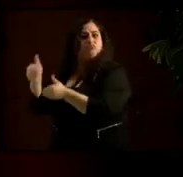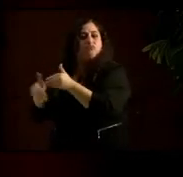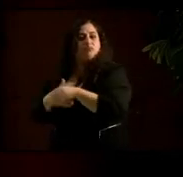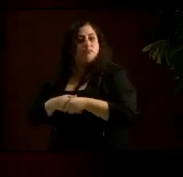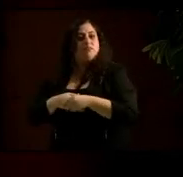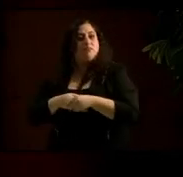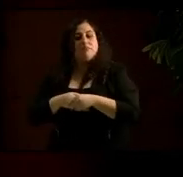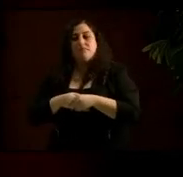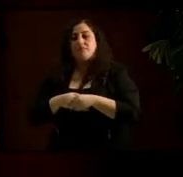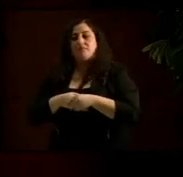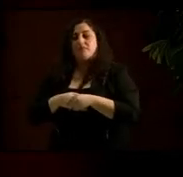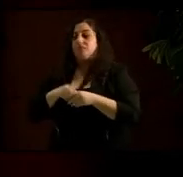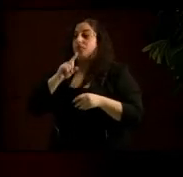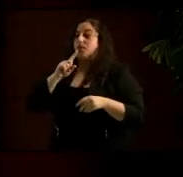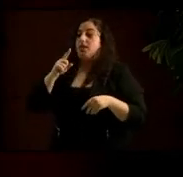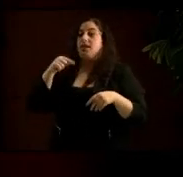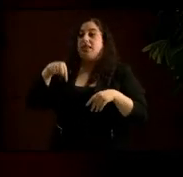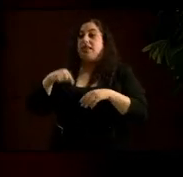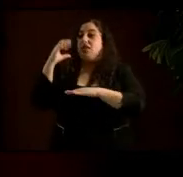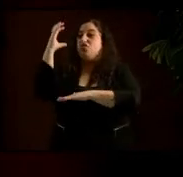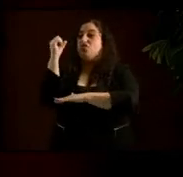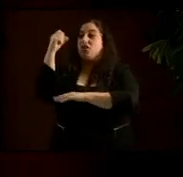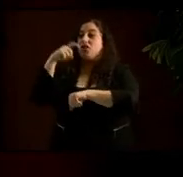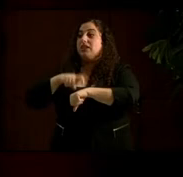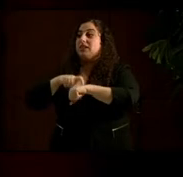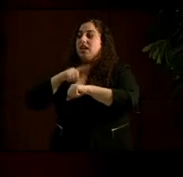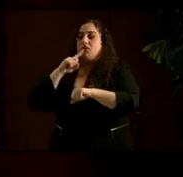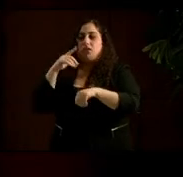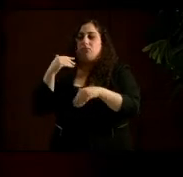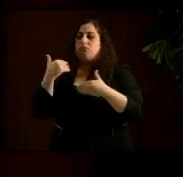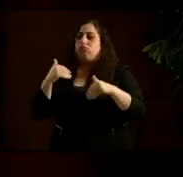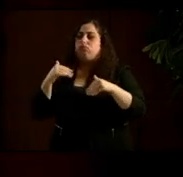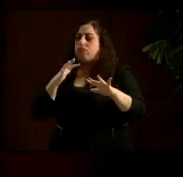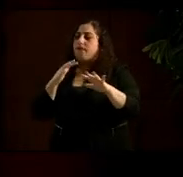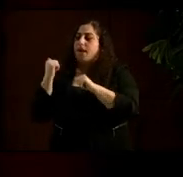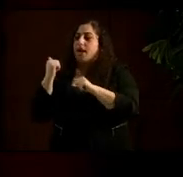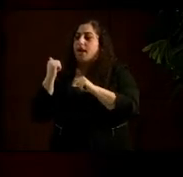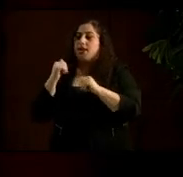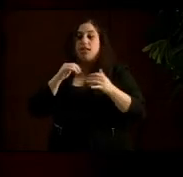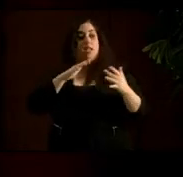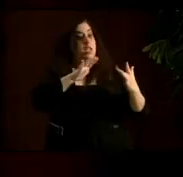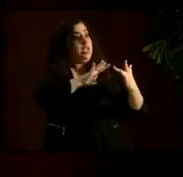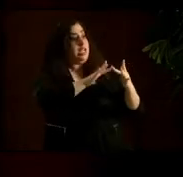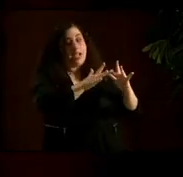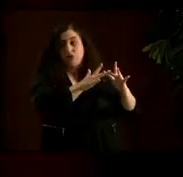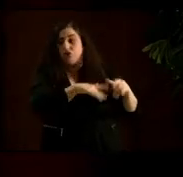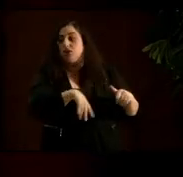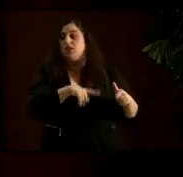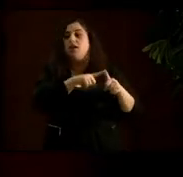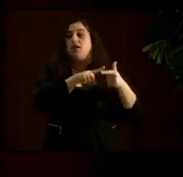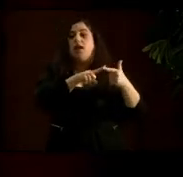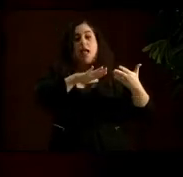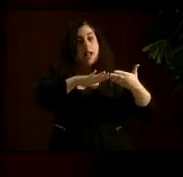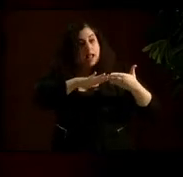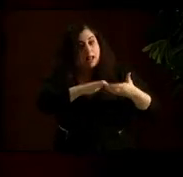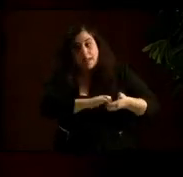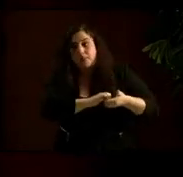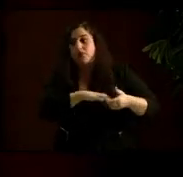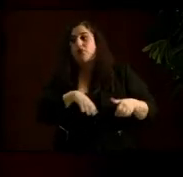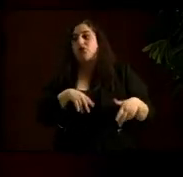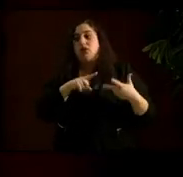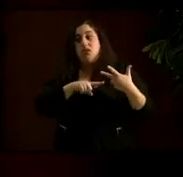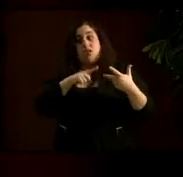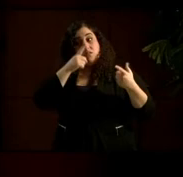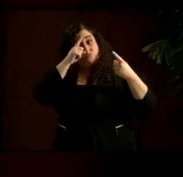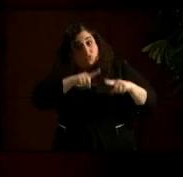collaboration, coordination, and will of the community behind you, glorious things can happen. Our vision in